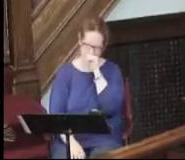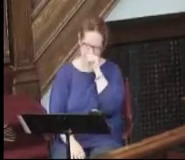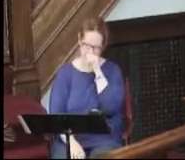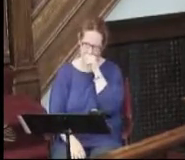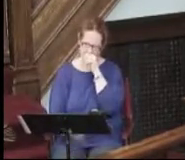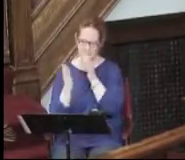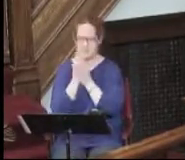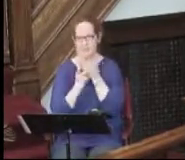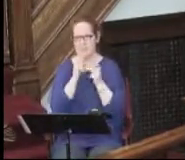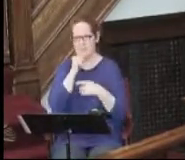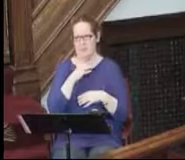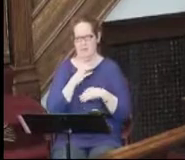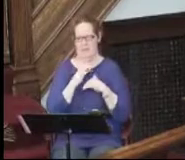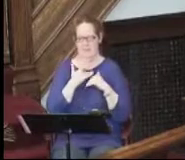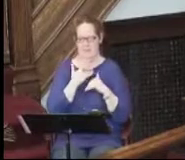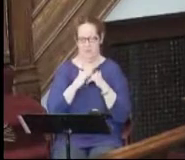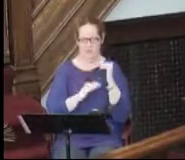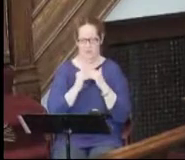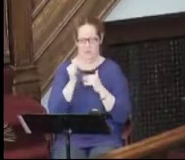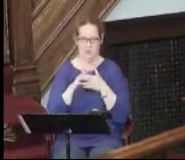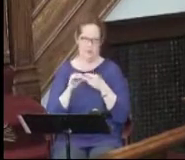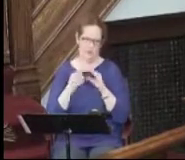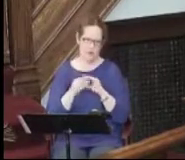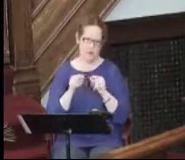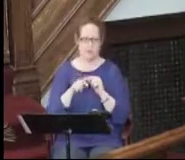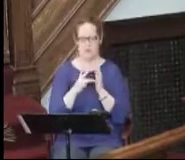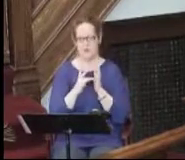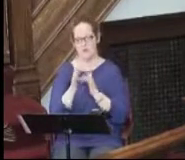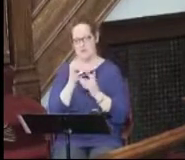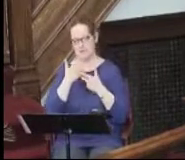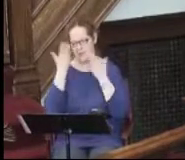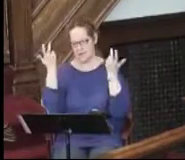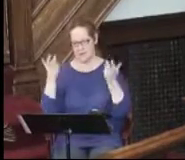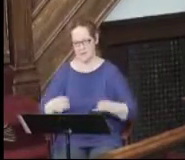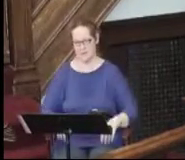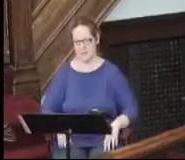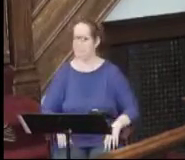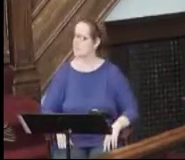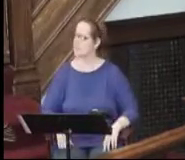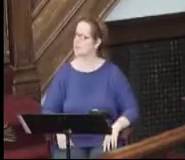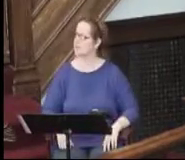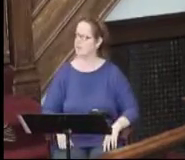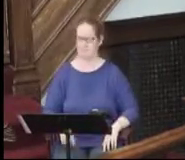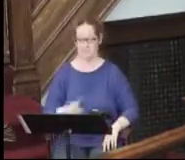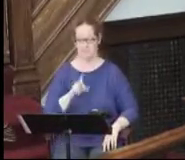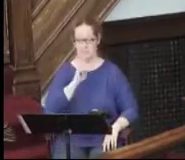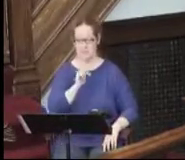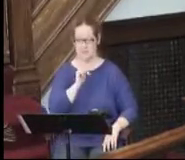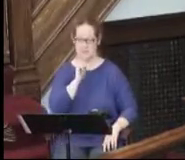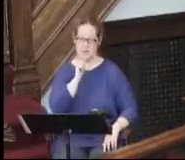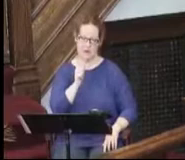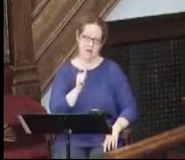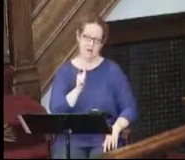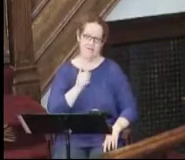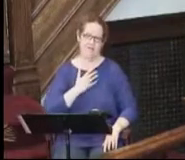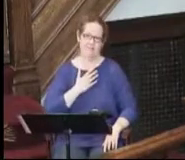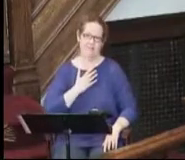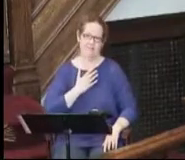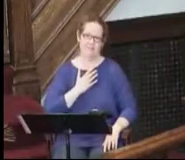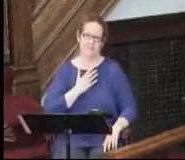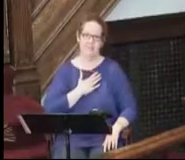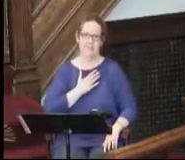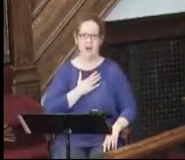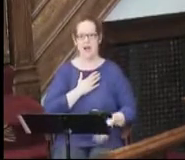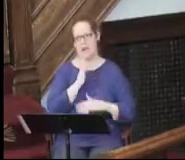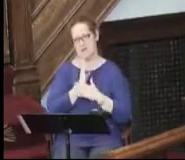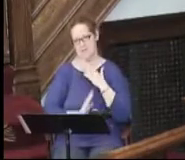are uncomfortable with this story about the angry Jesus. This is certainly not the meek and